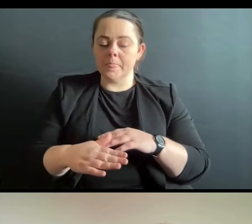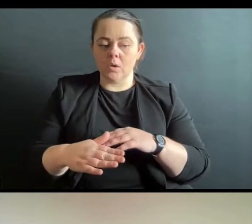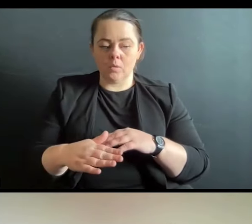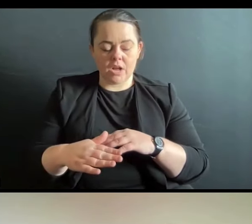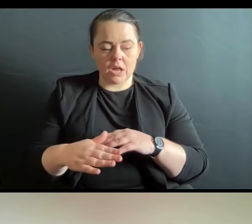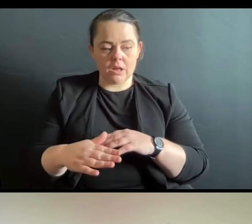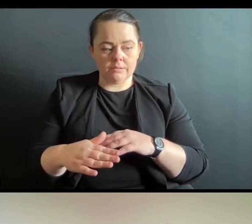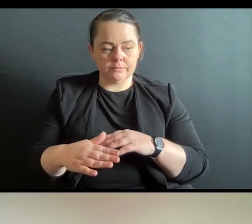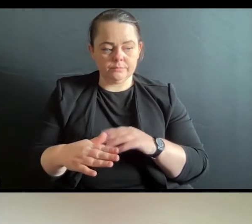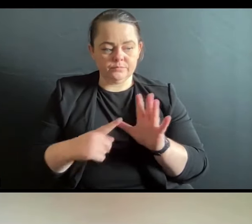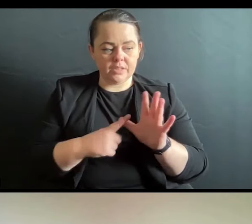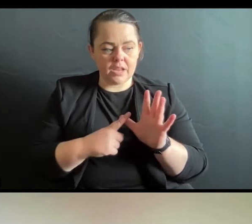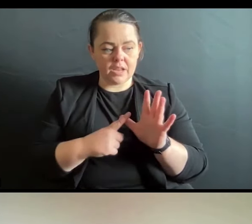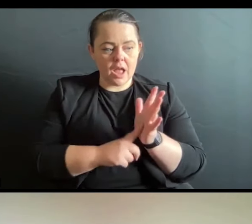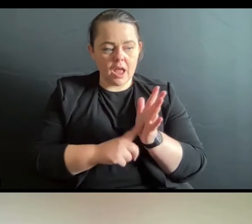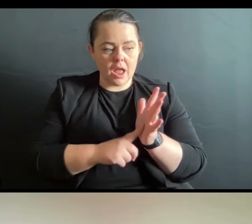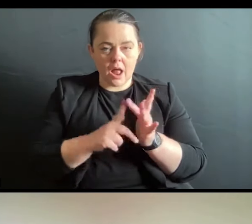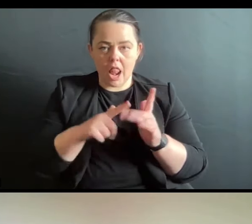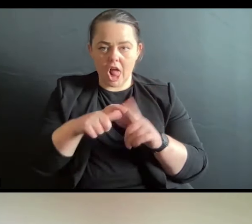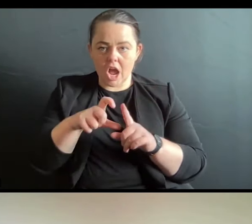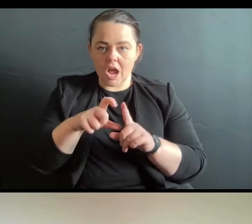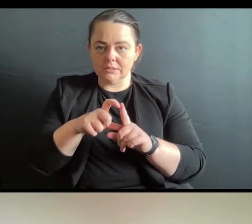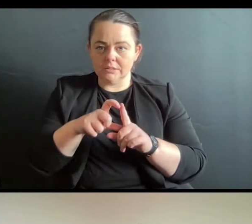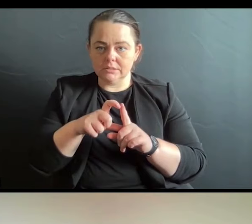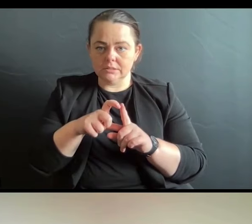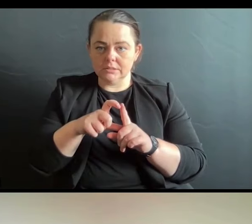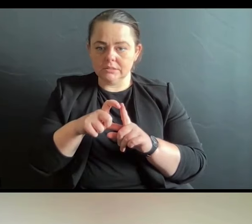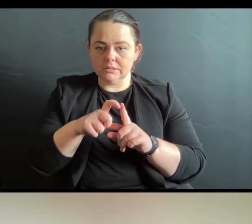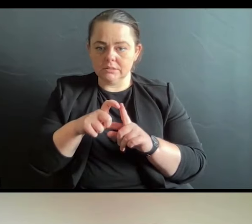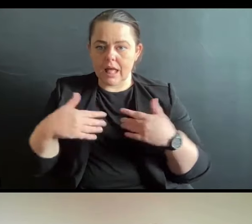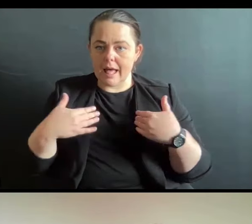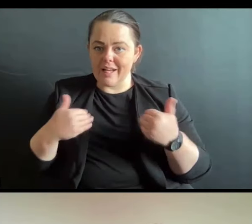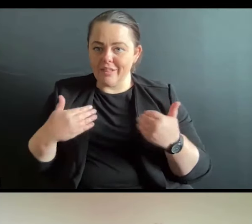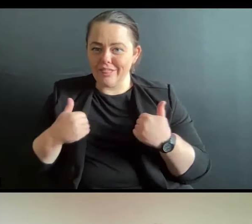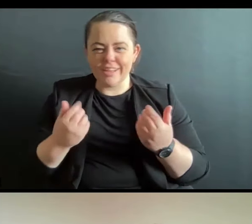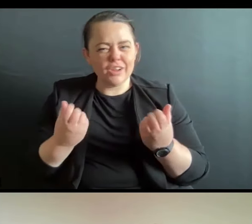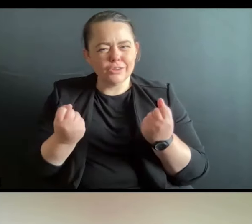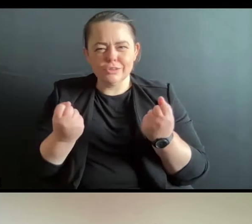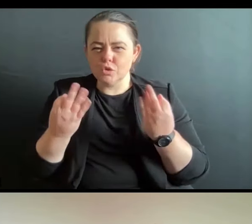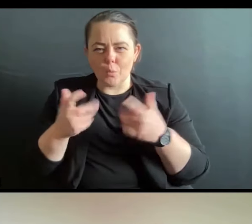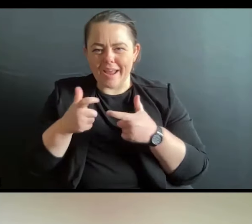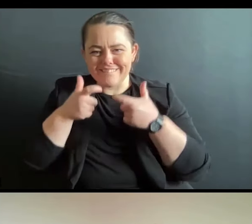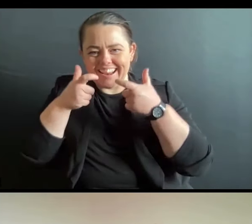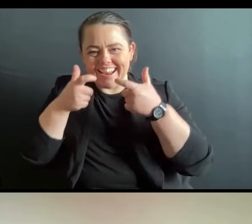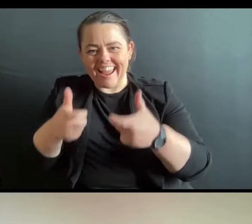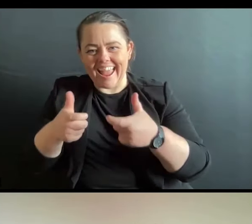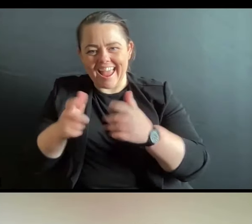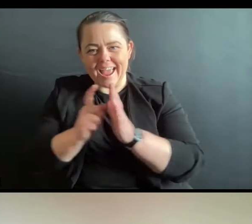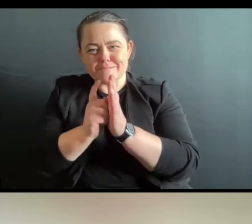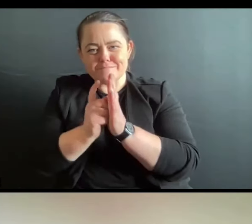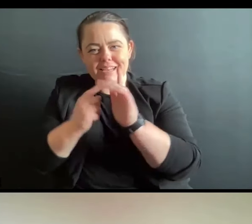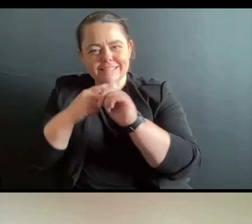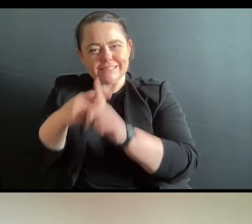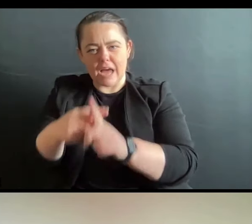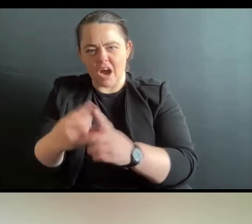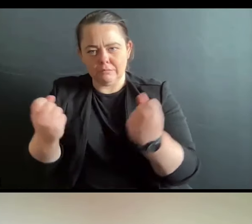there's no kind of care minute target for allied health. and I think it was in relation to a comment you